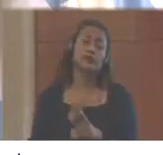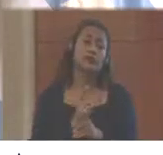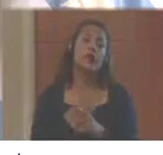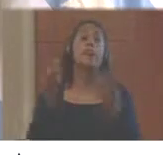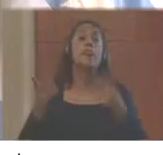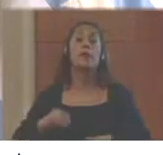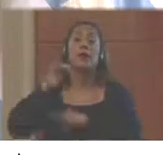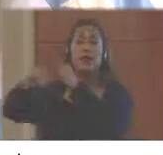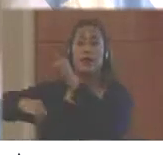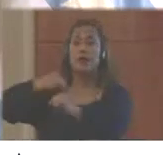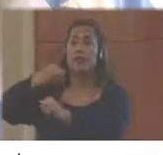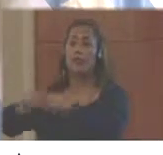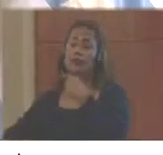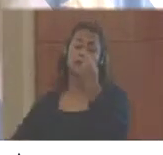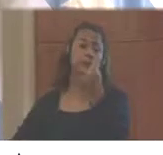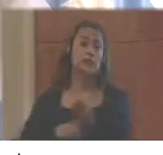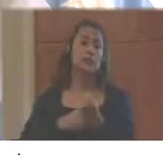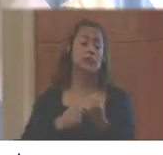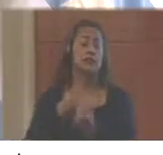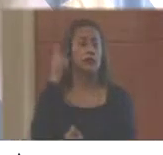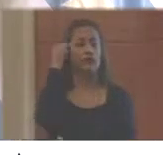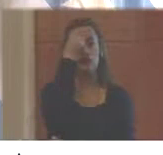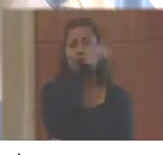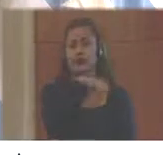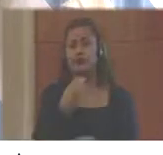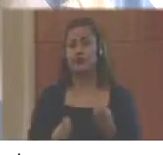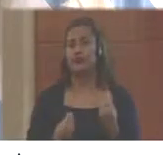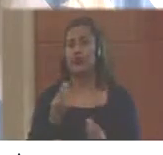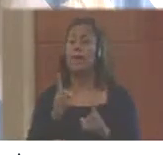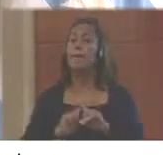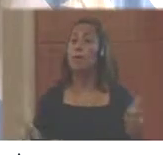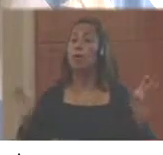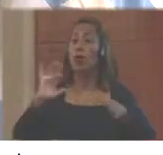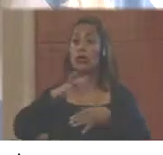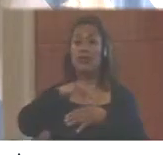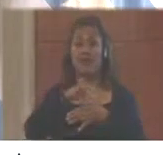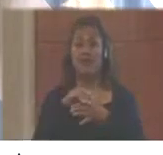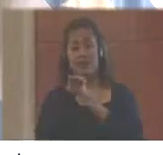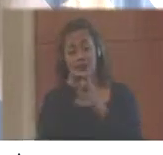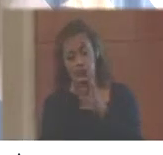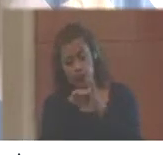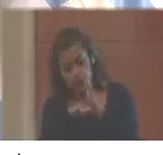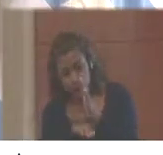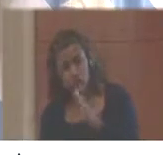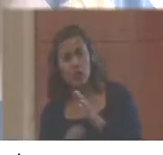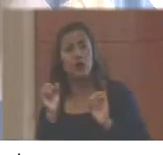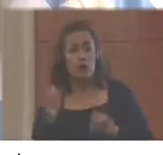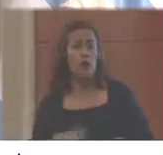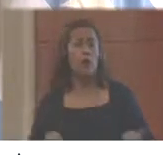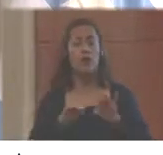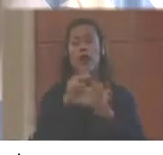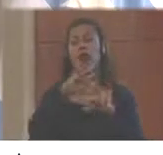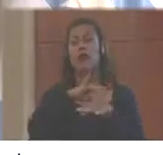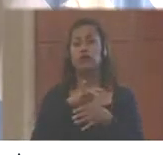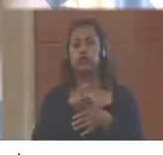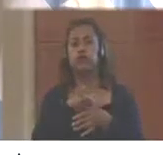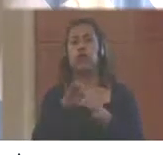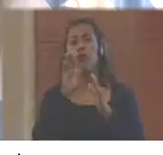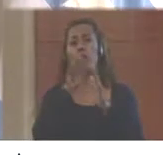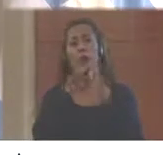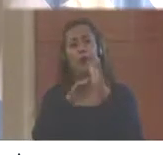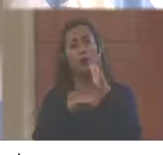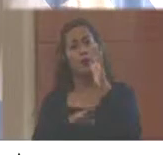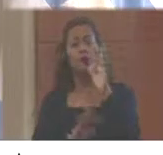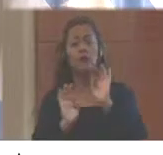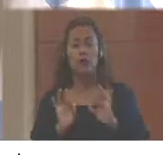event, more so for response and recovery, especially in catastrophic events. Our national